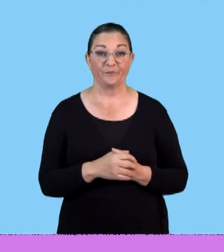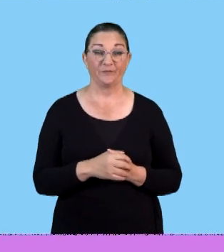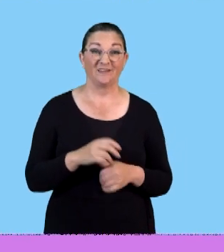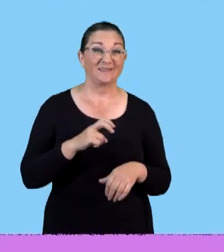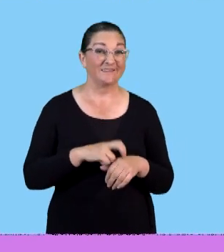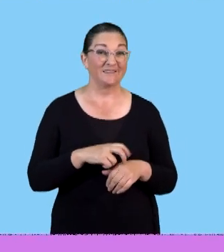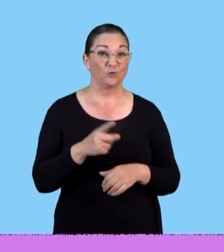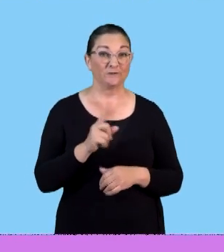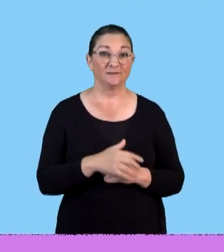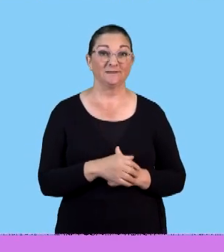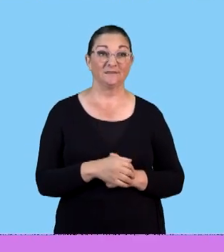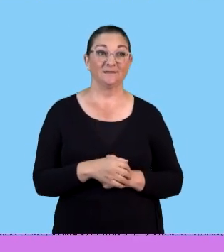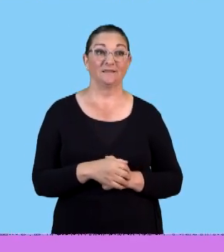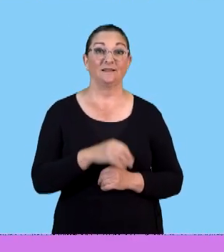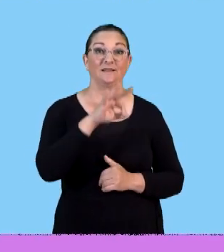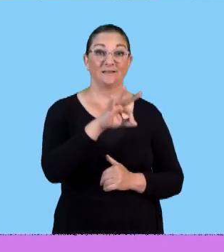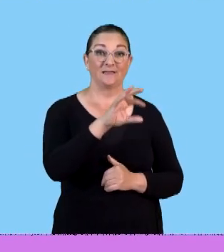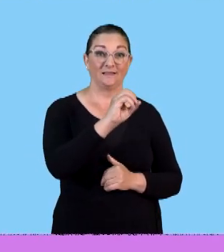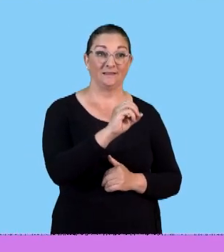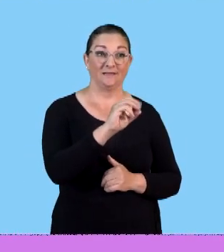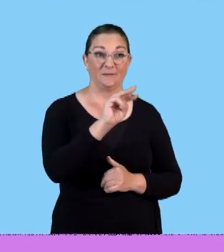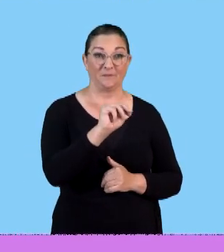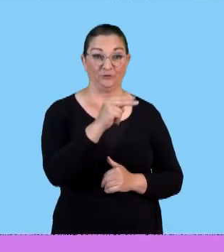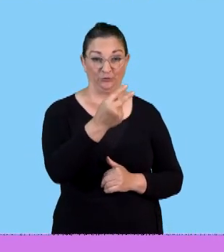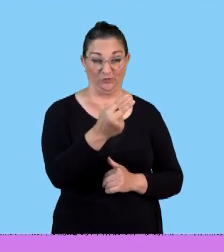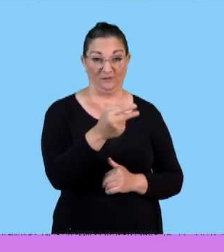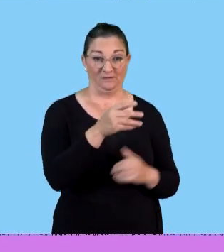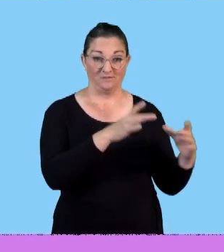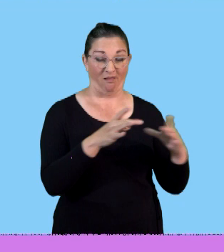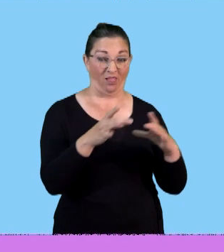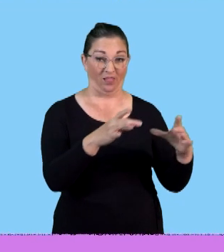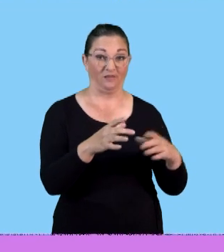by saying we need what? 30 square